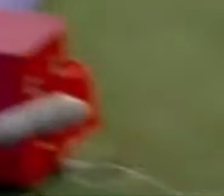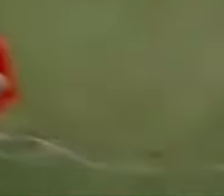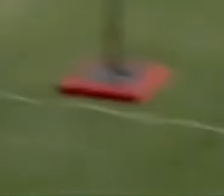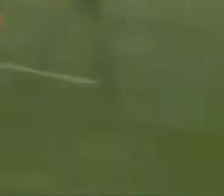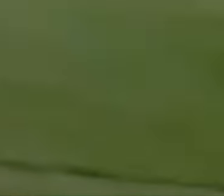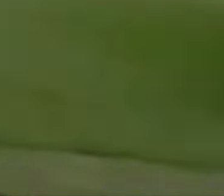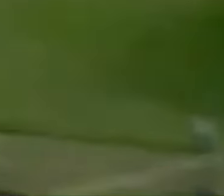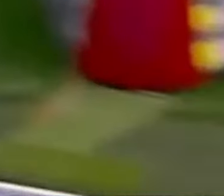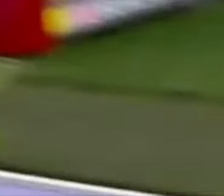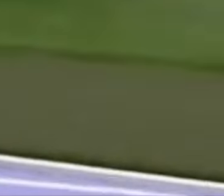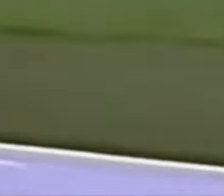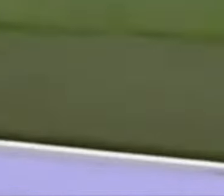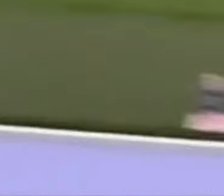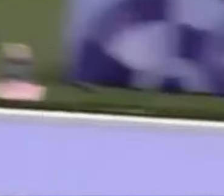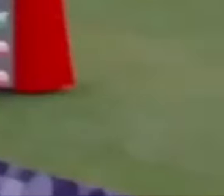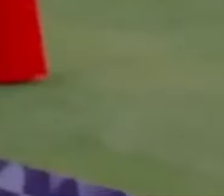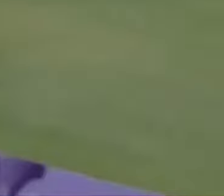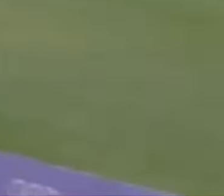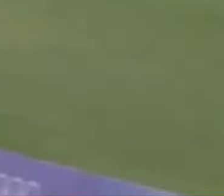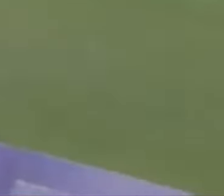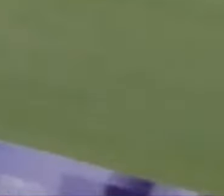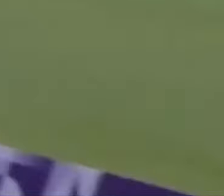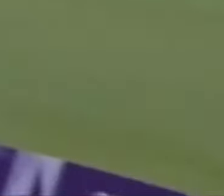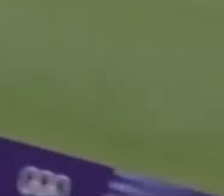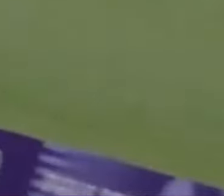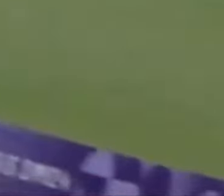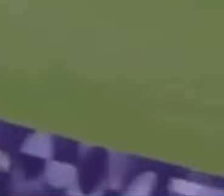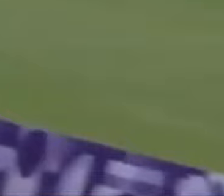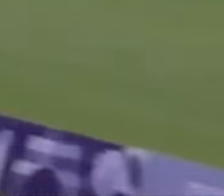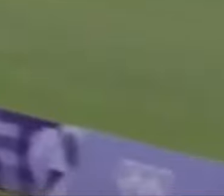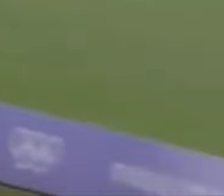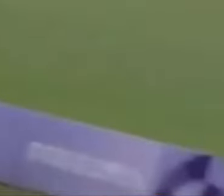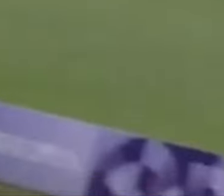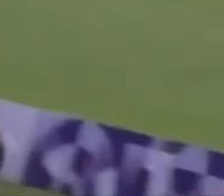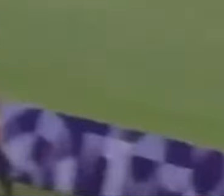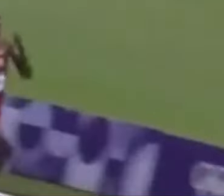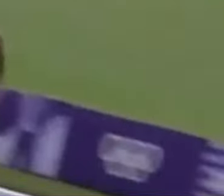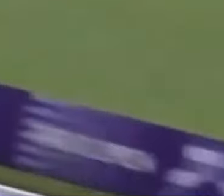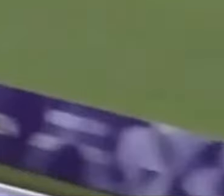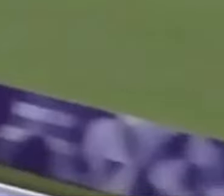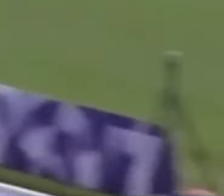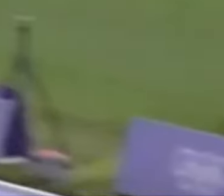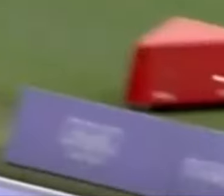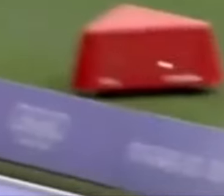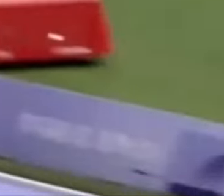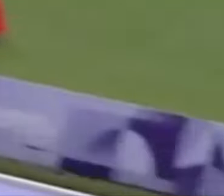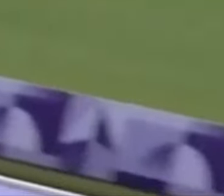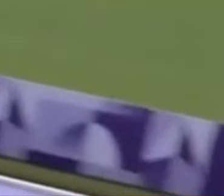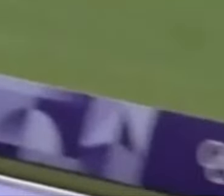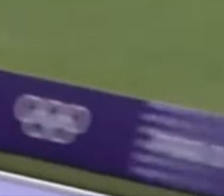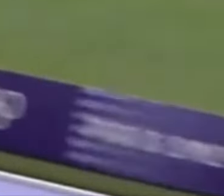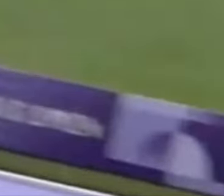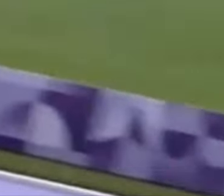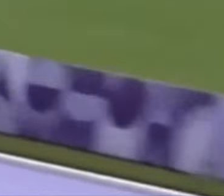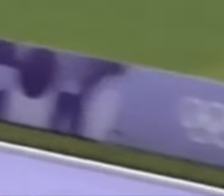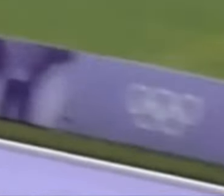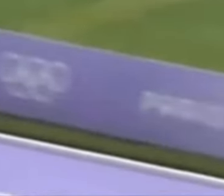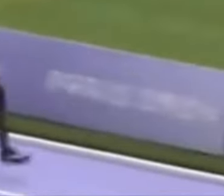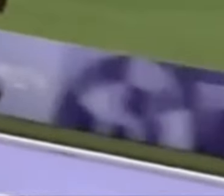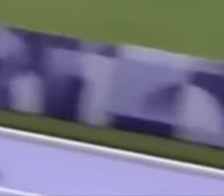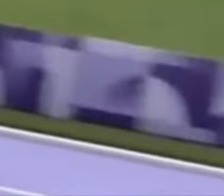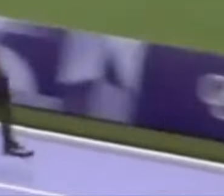looking around, so he's got run left in him. Wanyonyi does too. There are two guys who are going to get their feelings hurt that are really fast as they